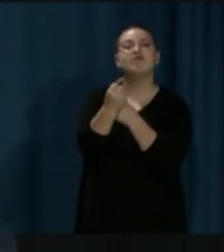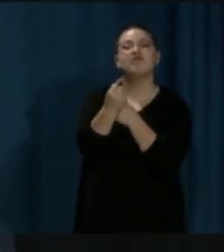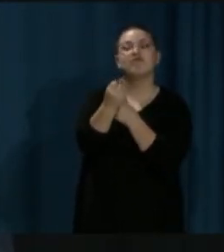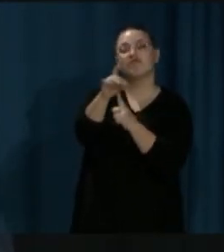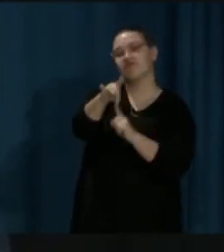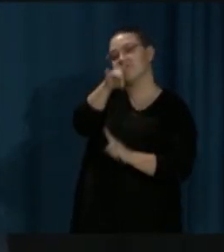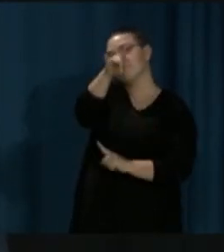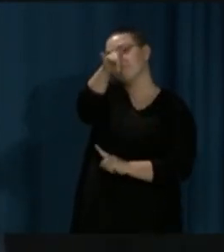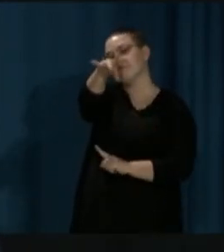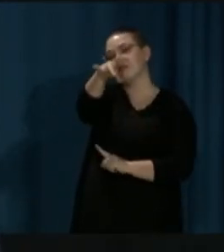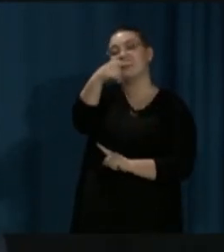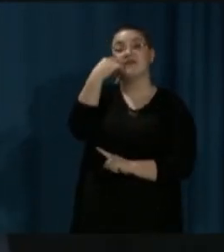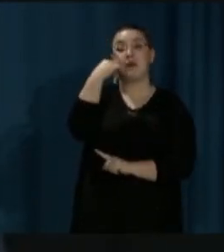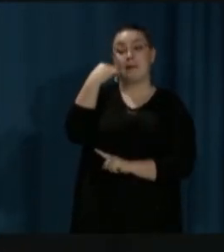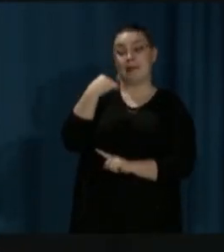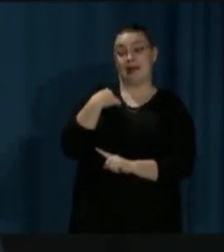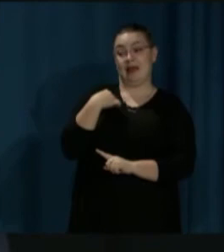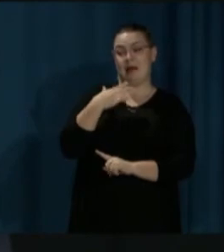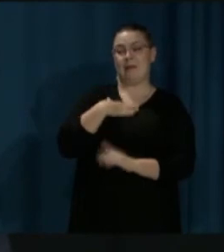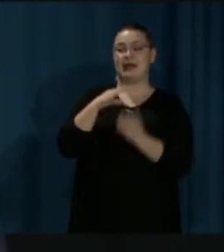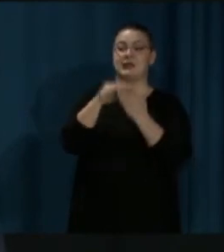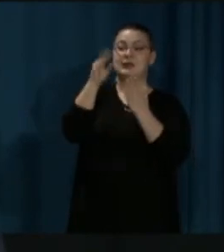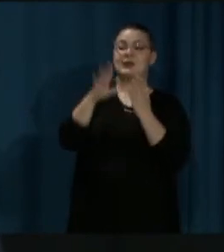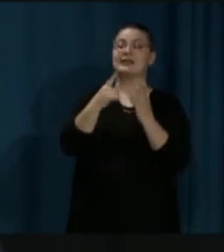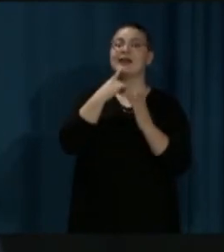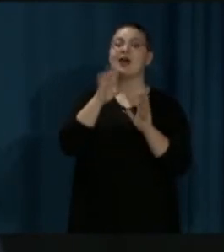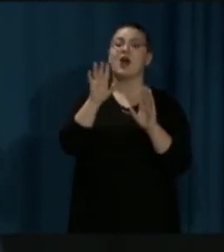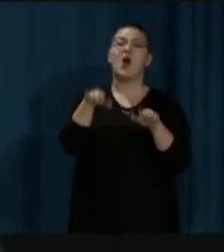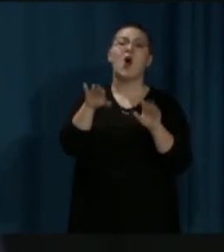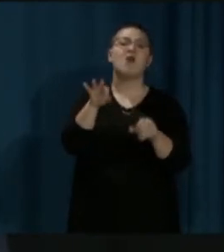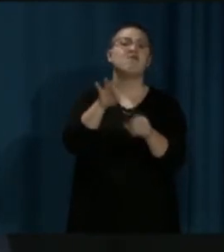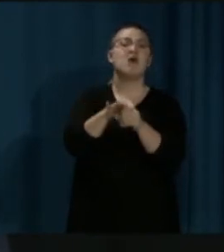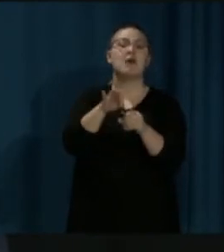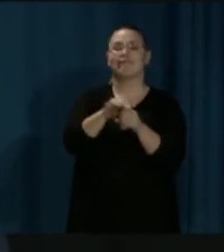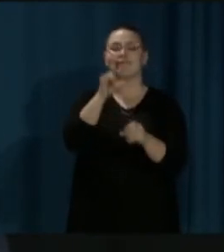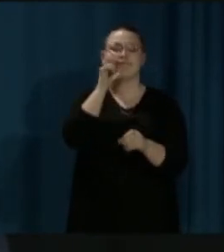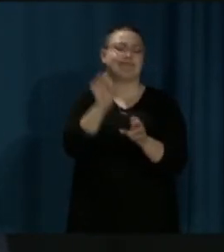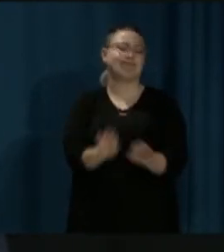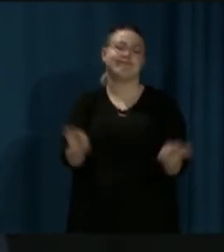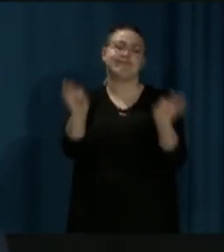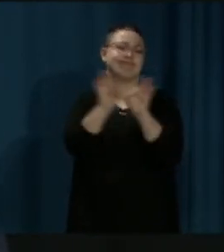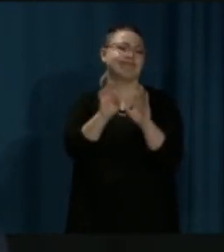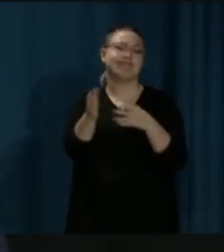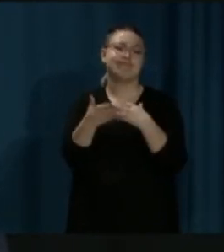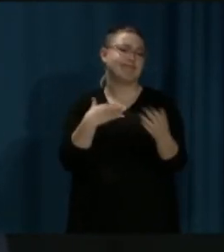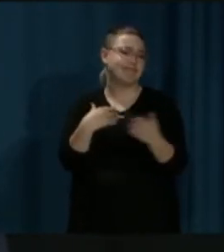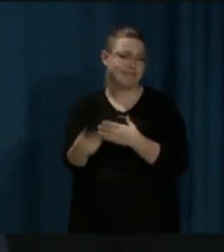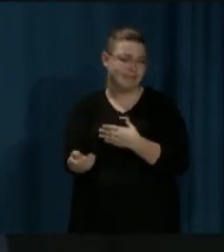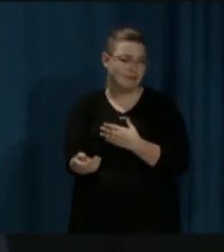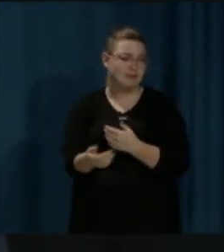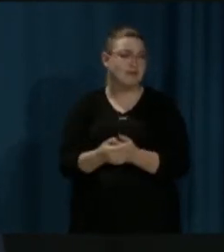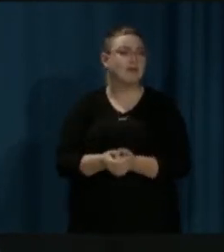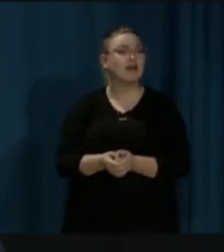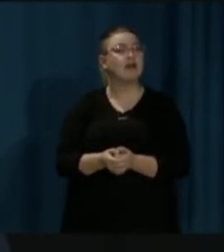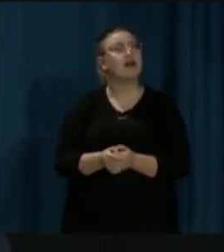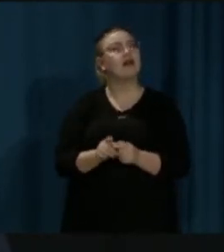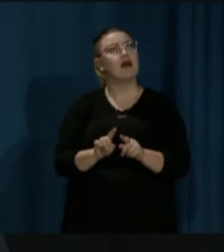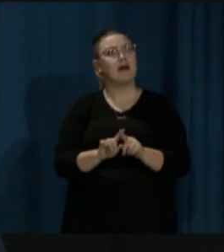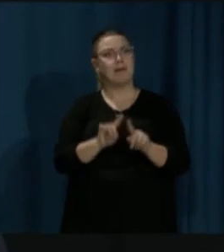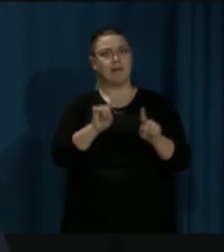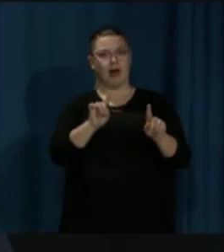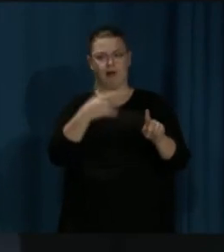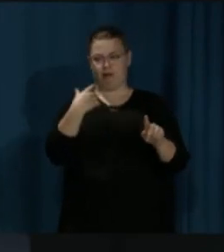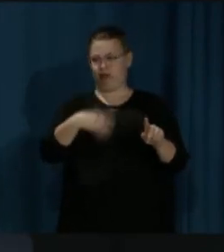often my students say that they feel like, oh, voting doesn't really matter. And yet, I think it really